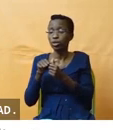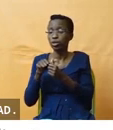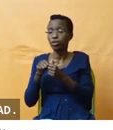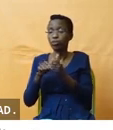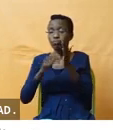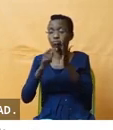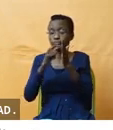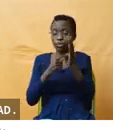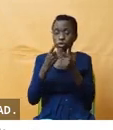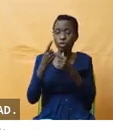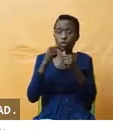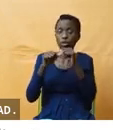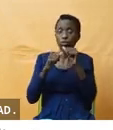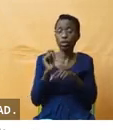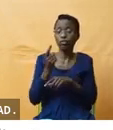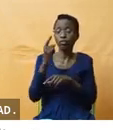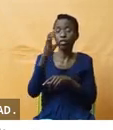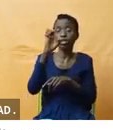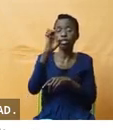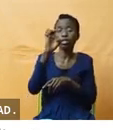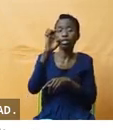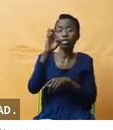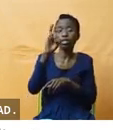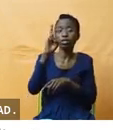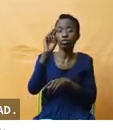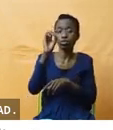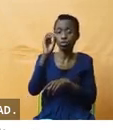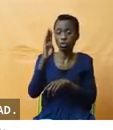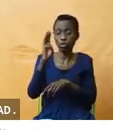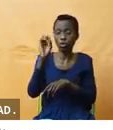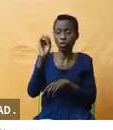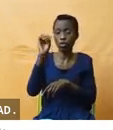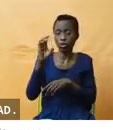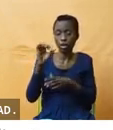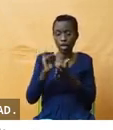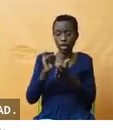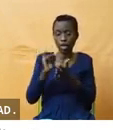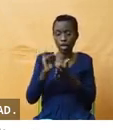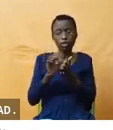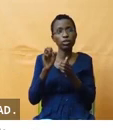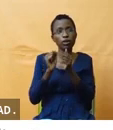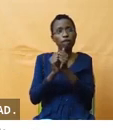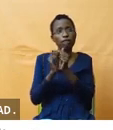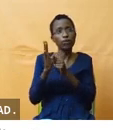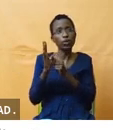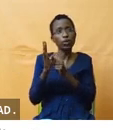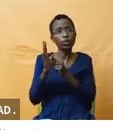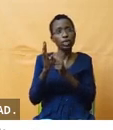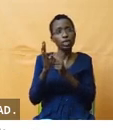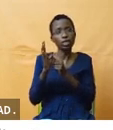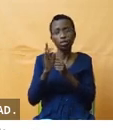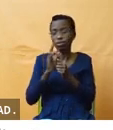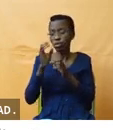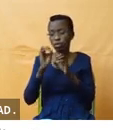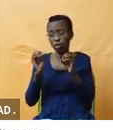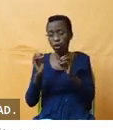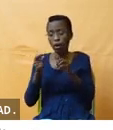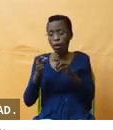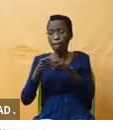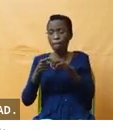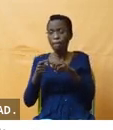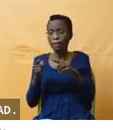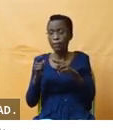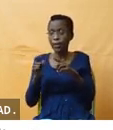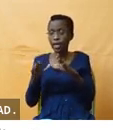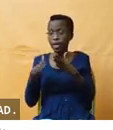first Eurobond that we had. I think it was in 2014, if I'm not wrong, or earlier. But the utilization of the